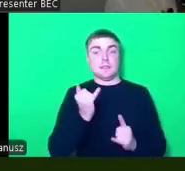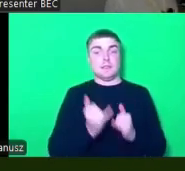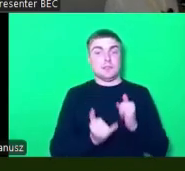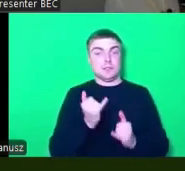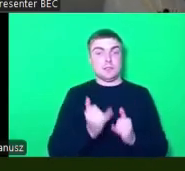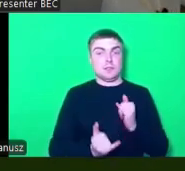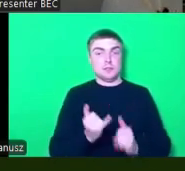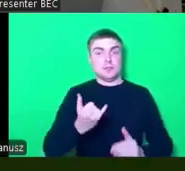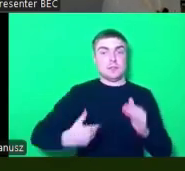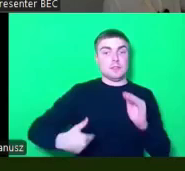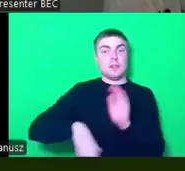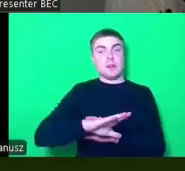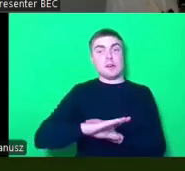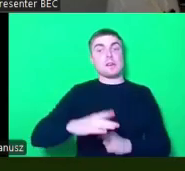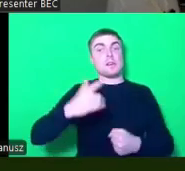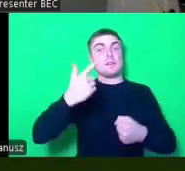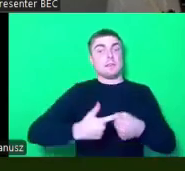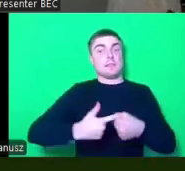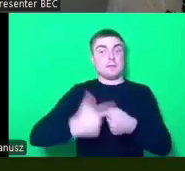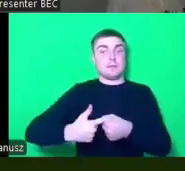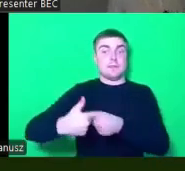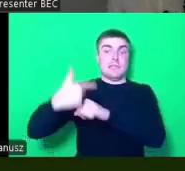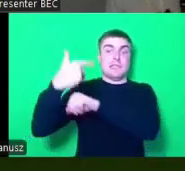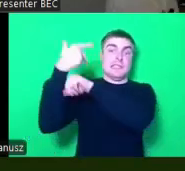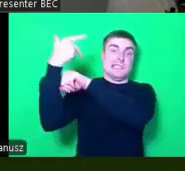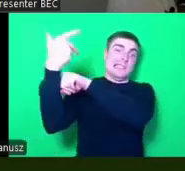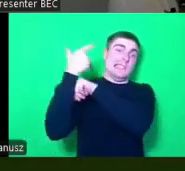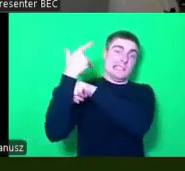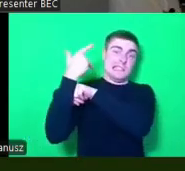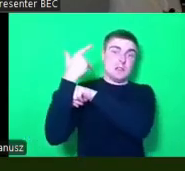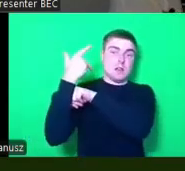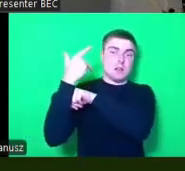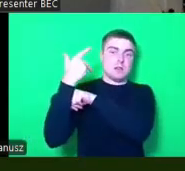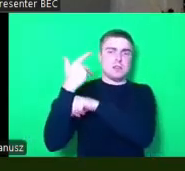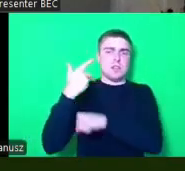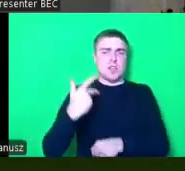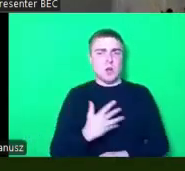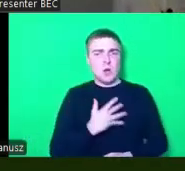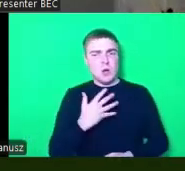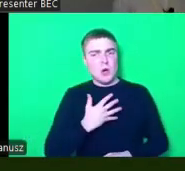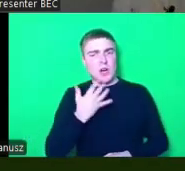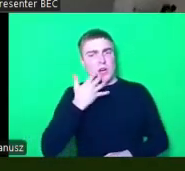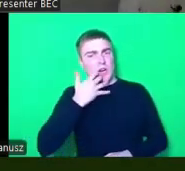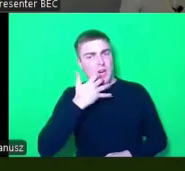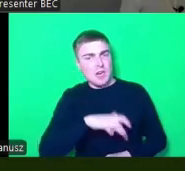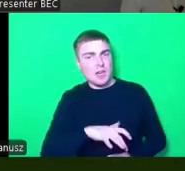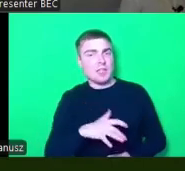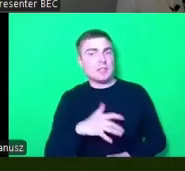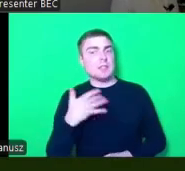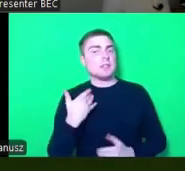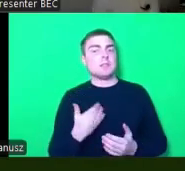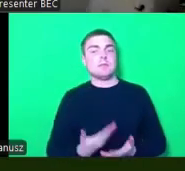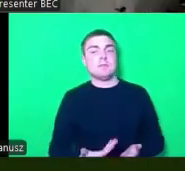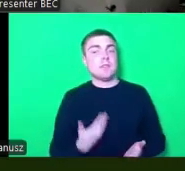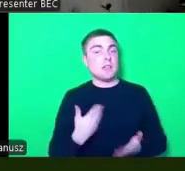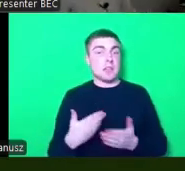20 degrees Celsius, but the sun is shining on your head, you will have another perception. Because yeah, there's the radiation